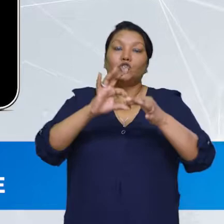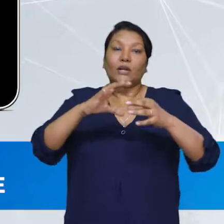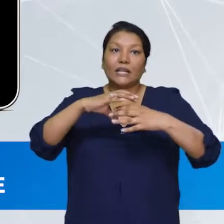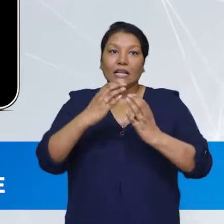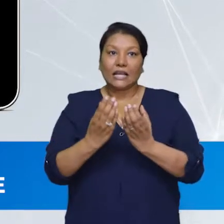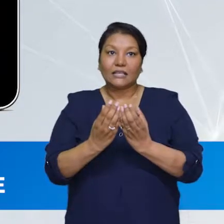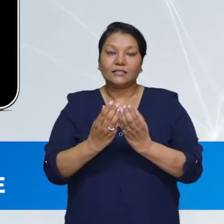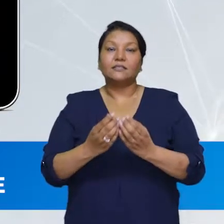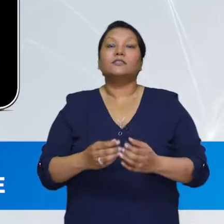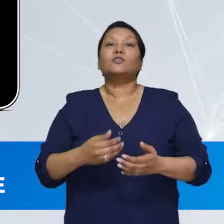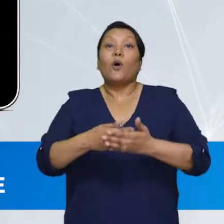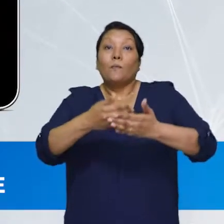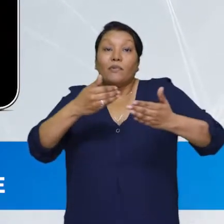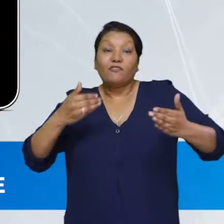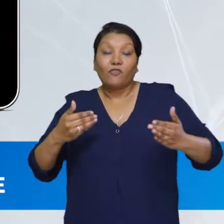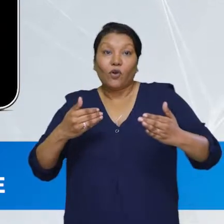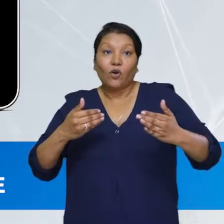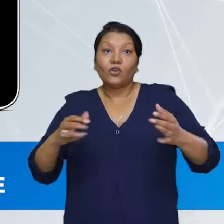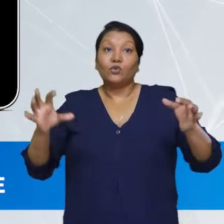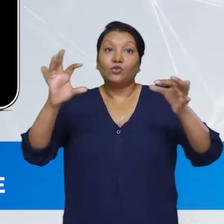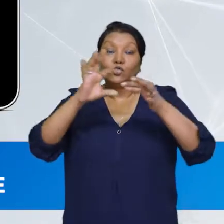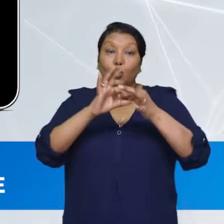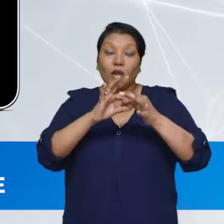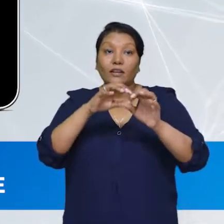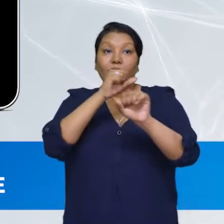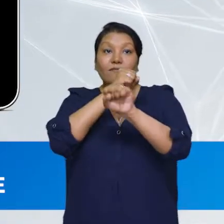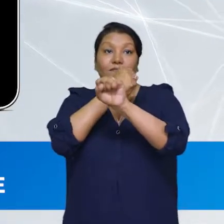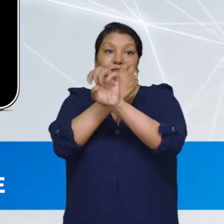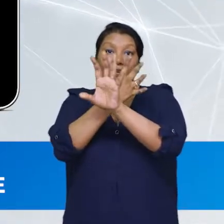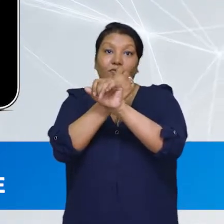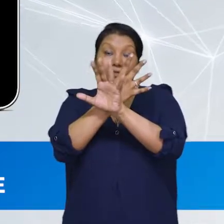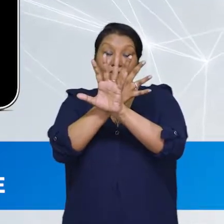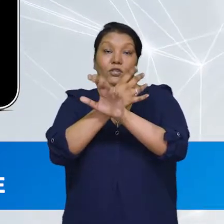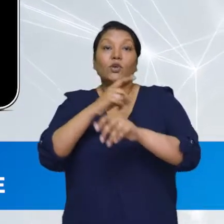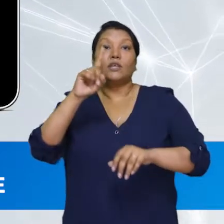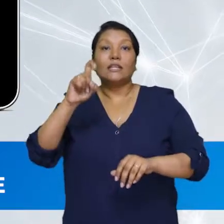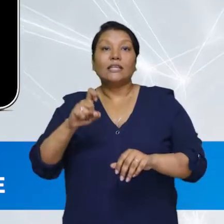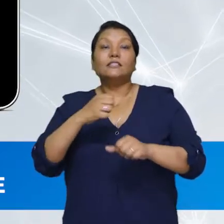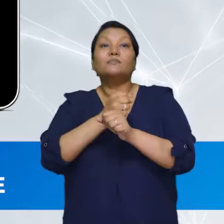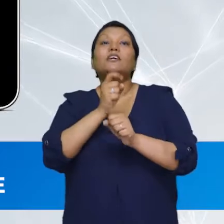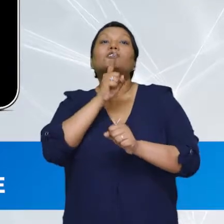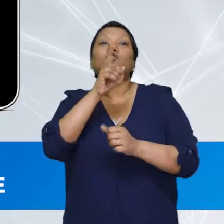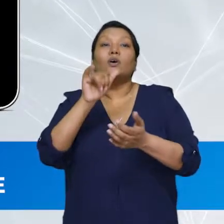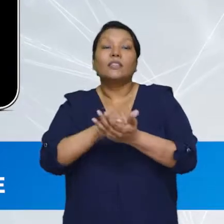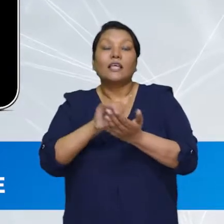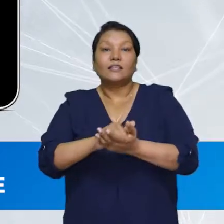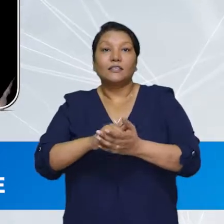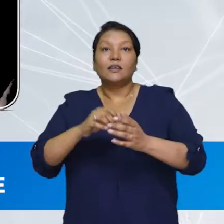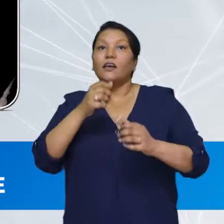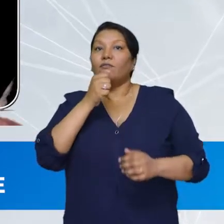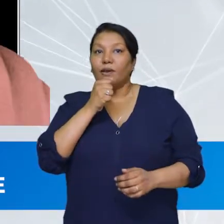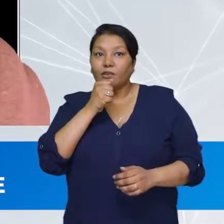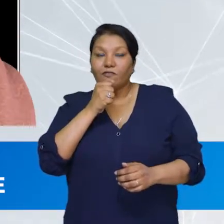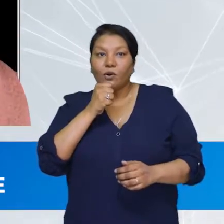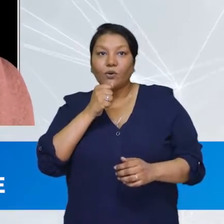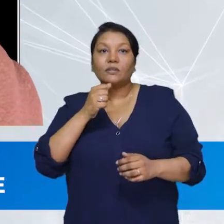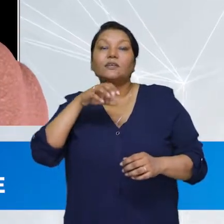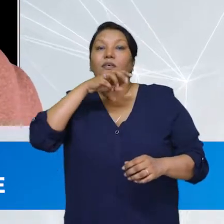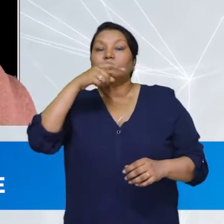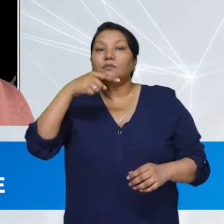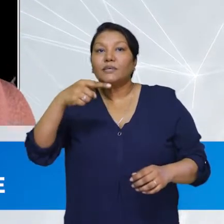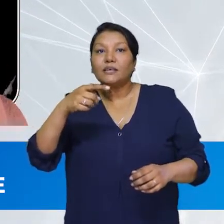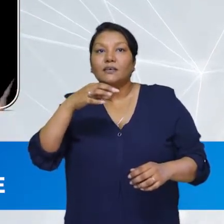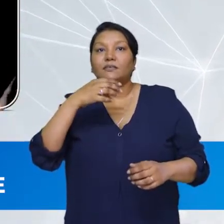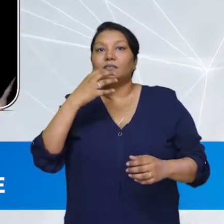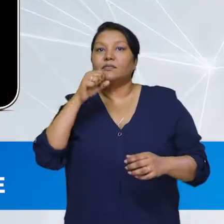the class. Before you join a call, it is important that you test your speaker, mic, and camera. This